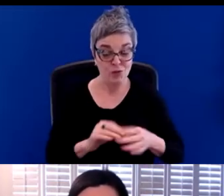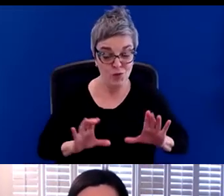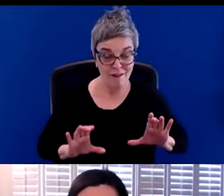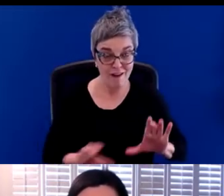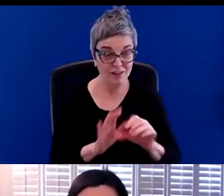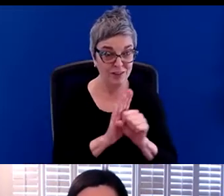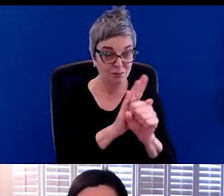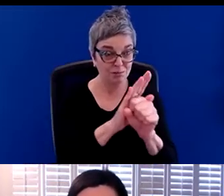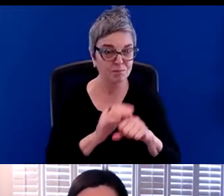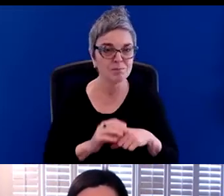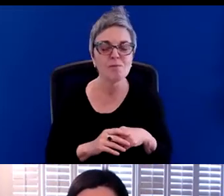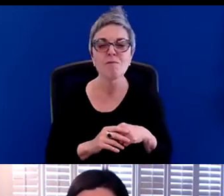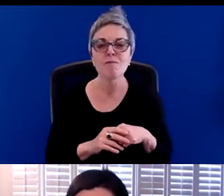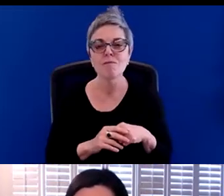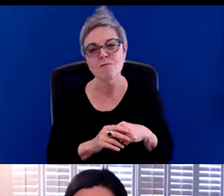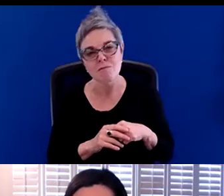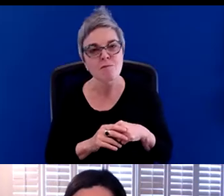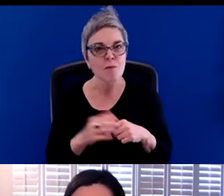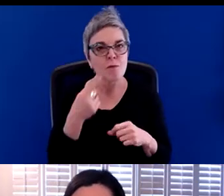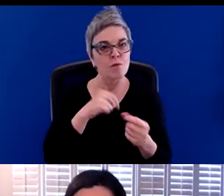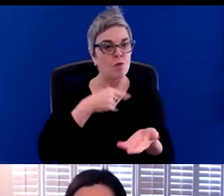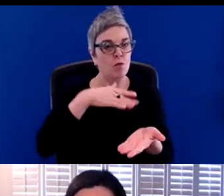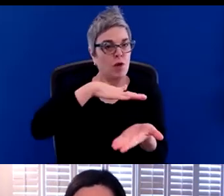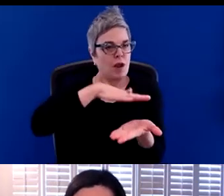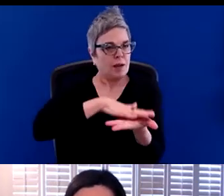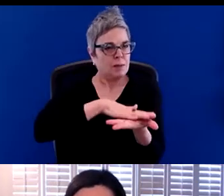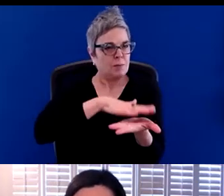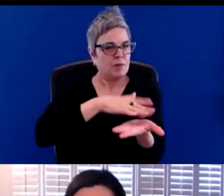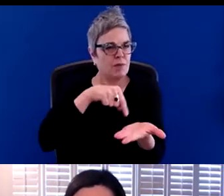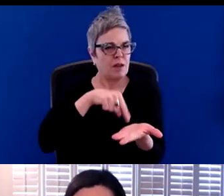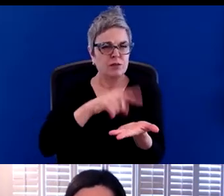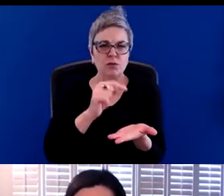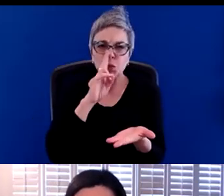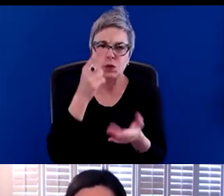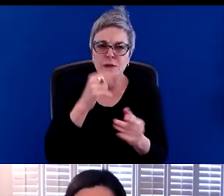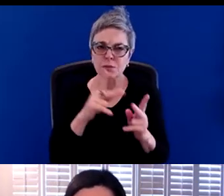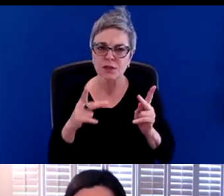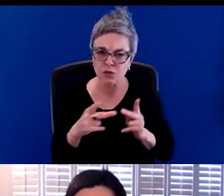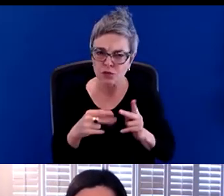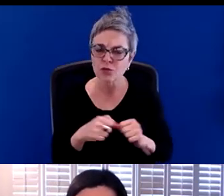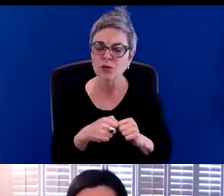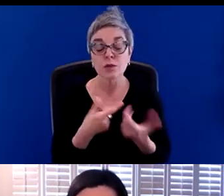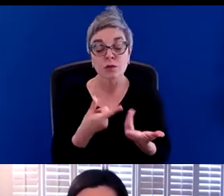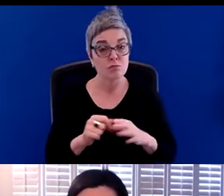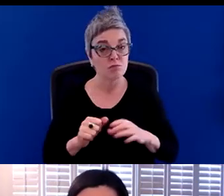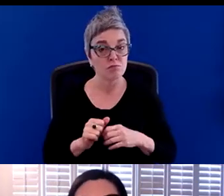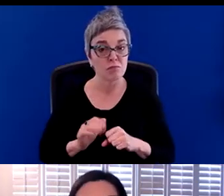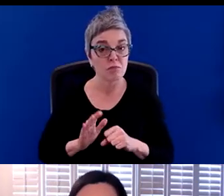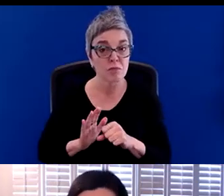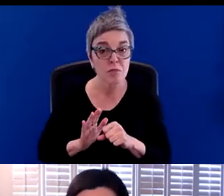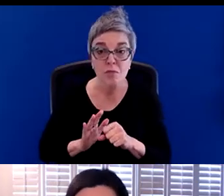it affords you a unique position, I would say, because it's like, you know, activism, it can happen through our writing,